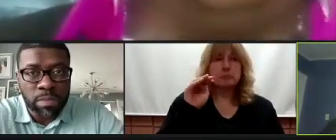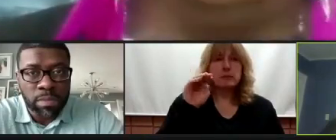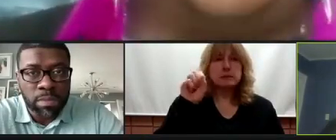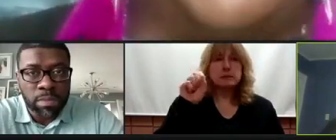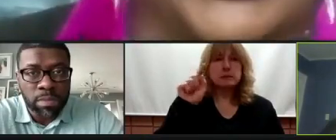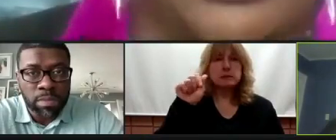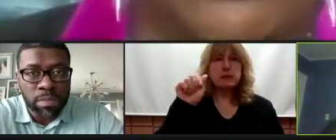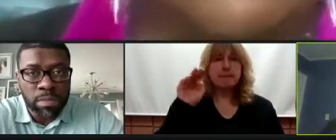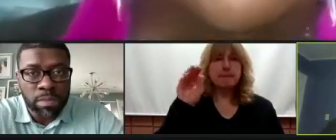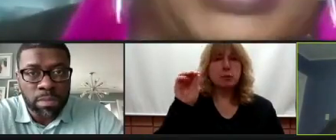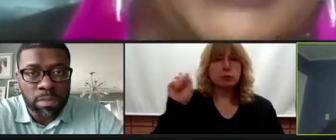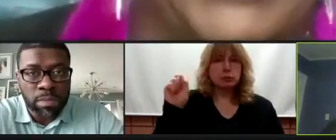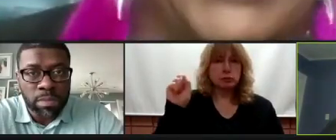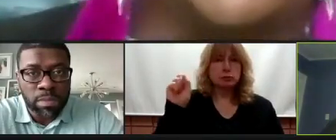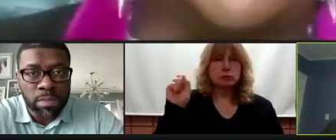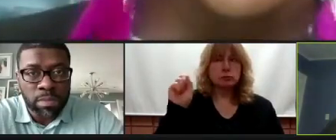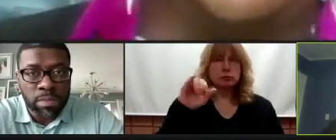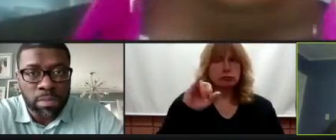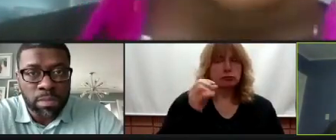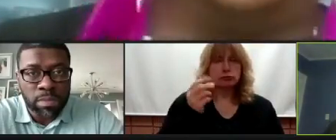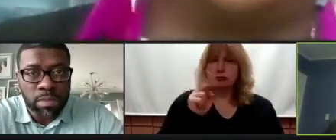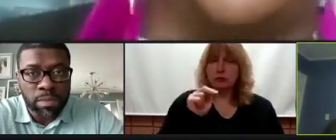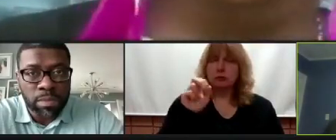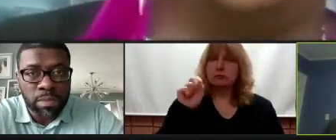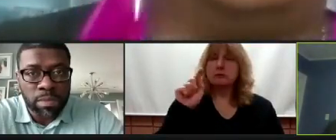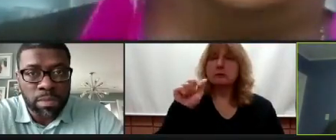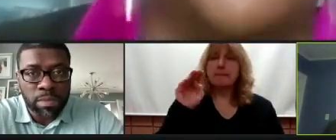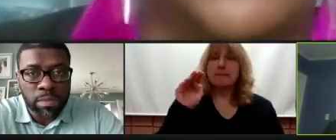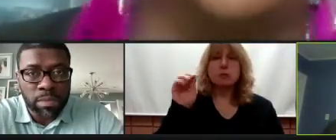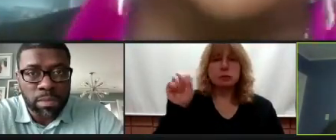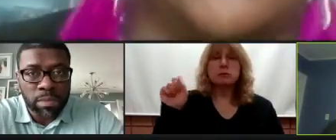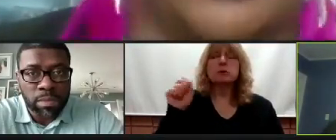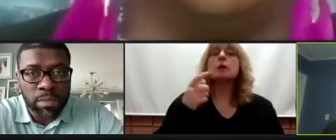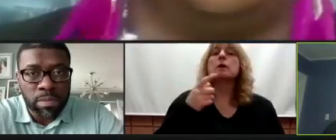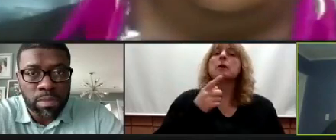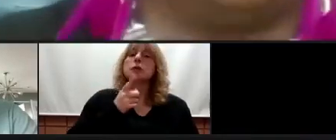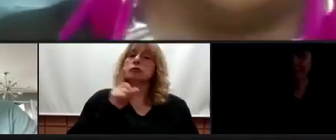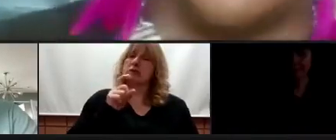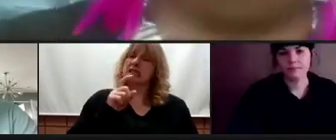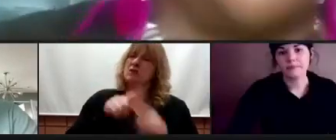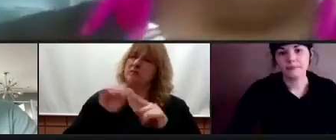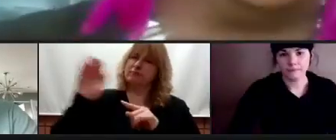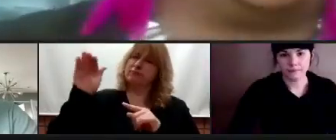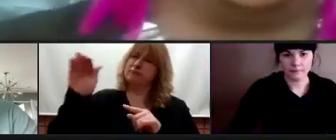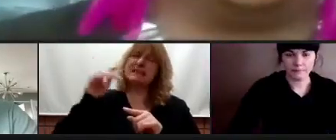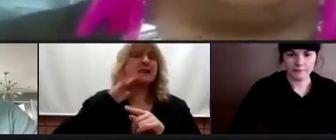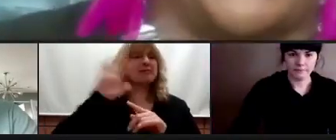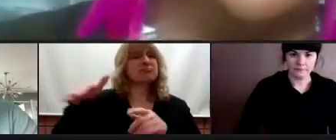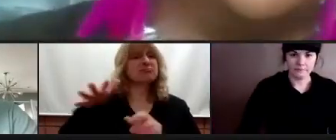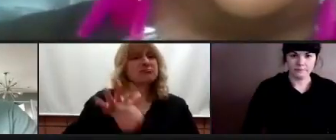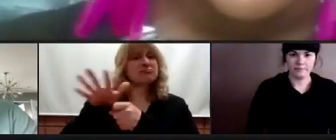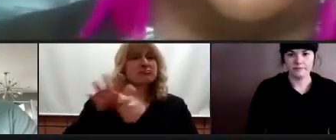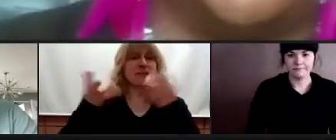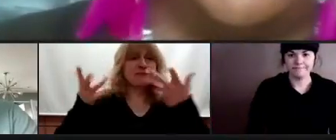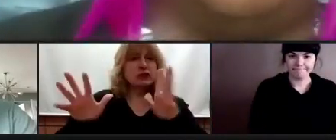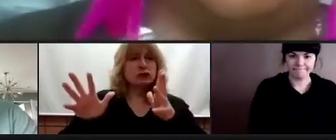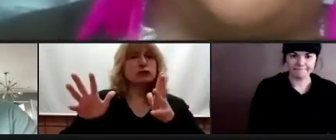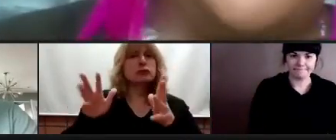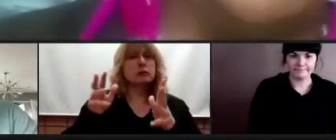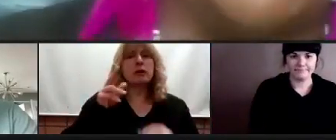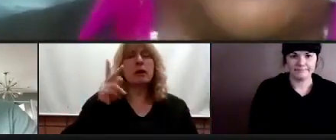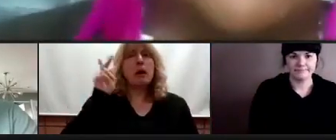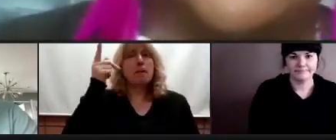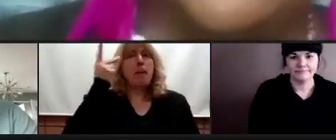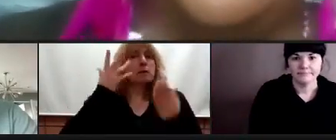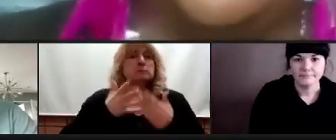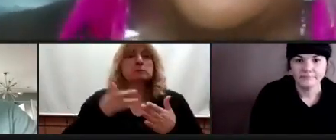to be reaching out and asking them and telling them to cut this out. What I've noticed is politicians seem to fear